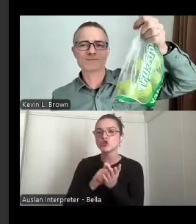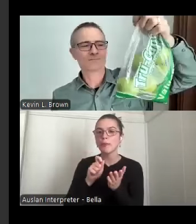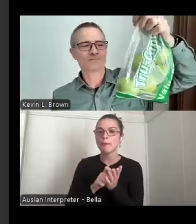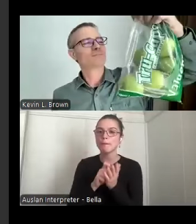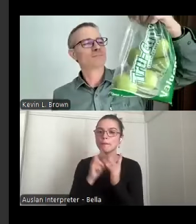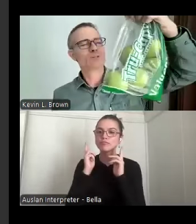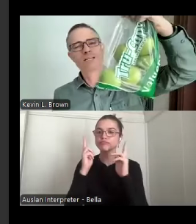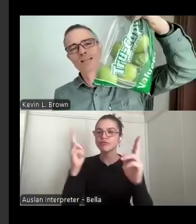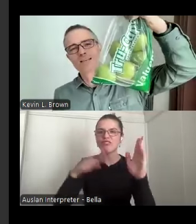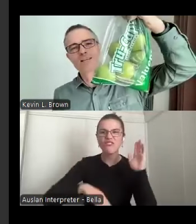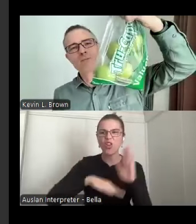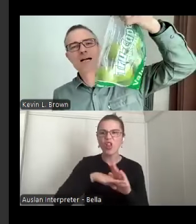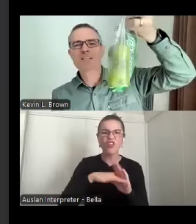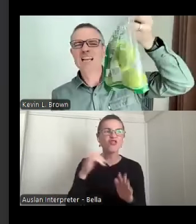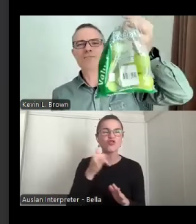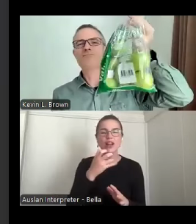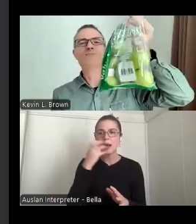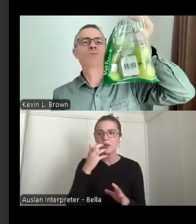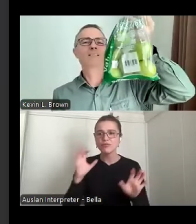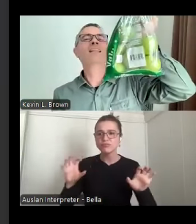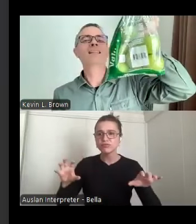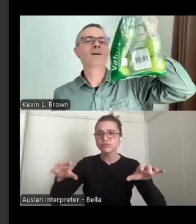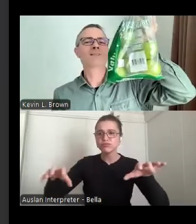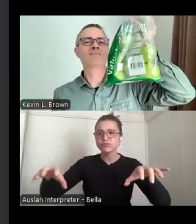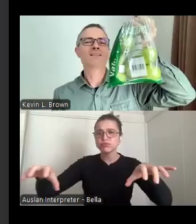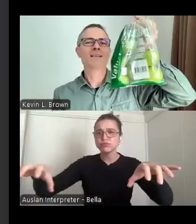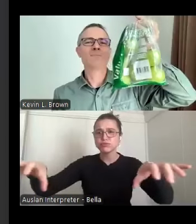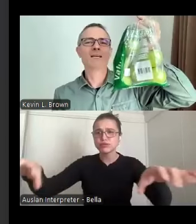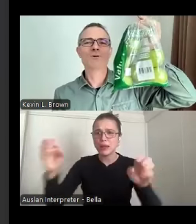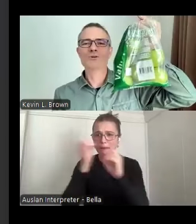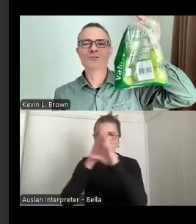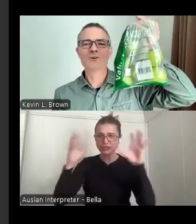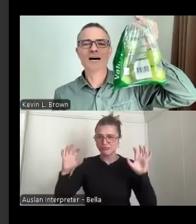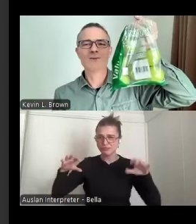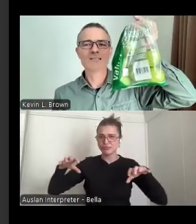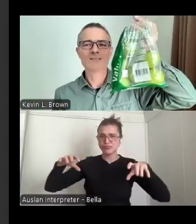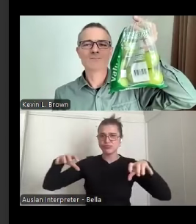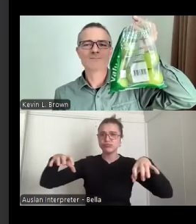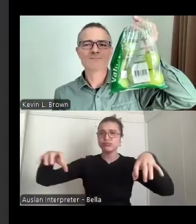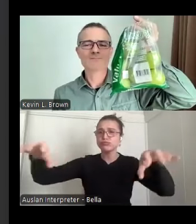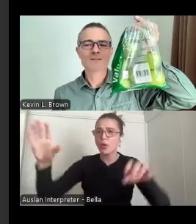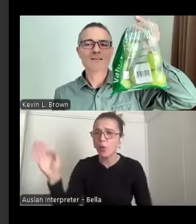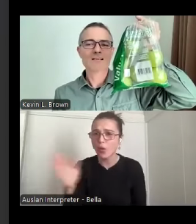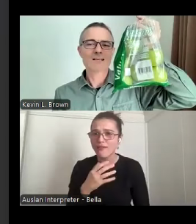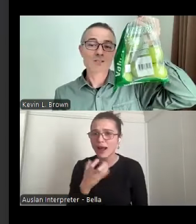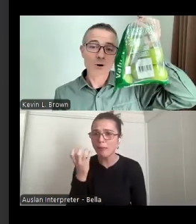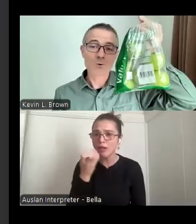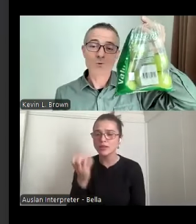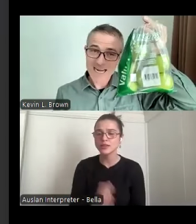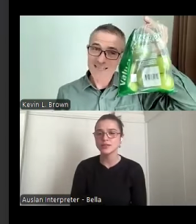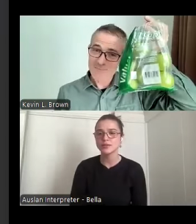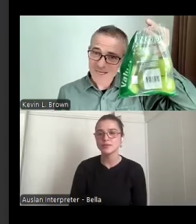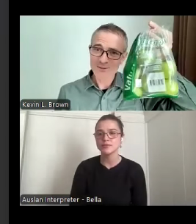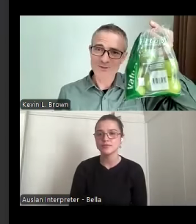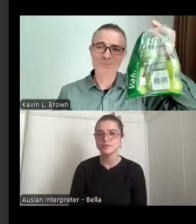apples, just like these. Can you imagine like 1,000, 10,000 in a big grocery store aisle? So